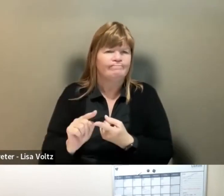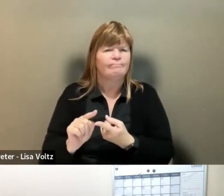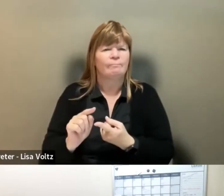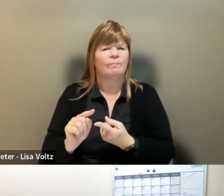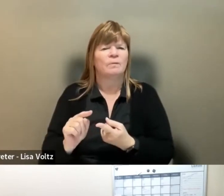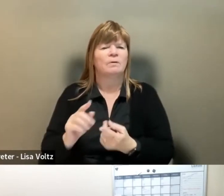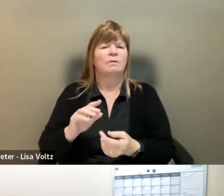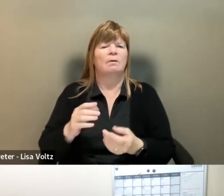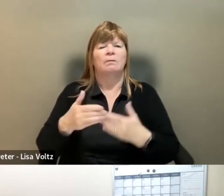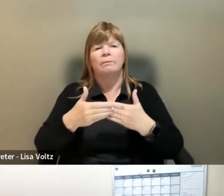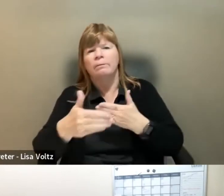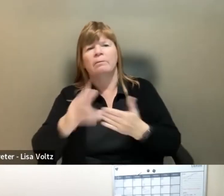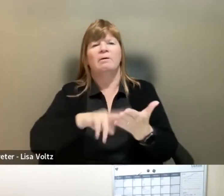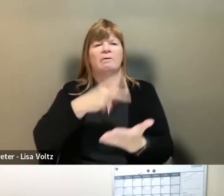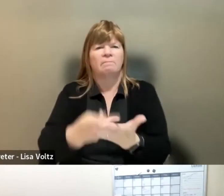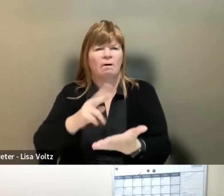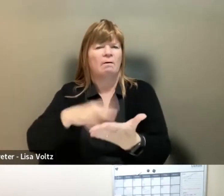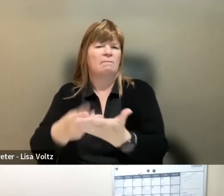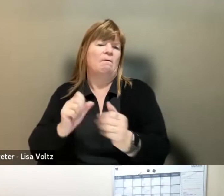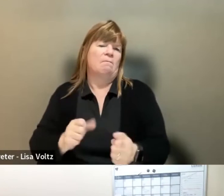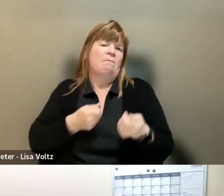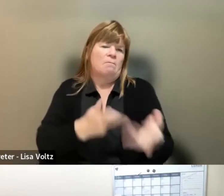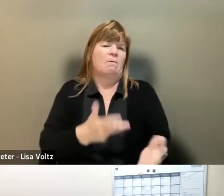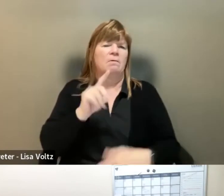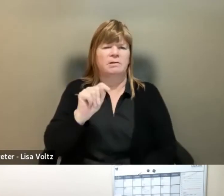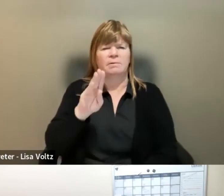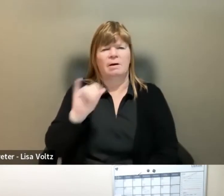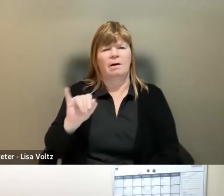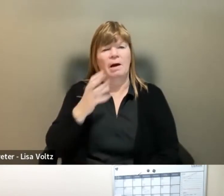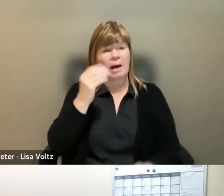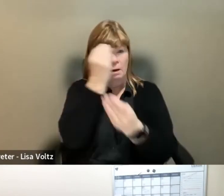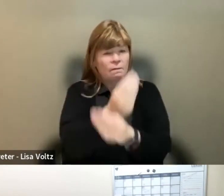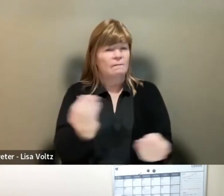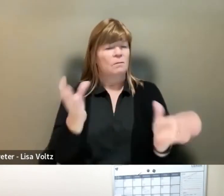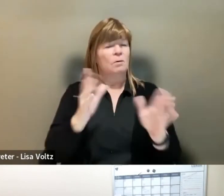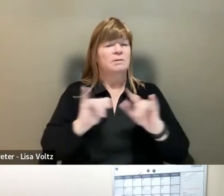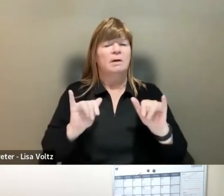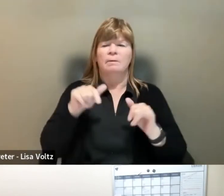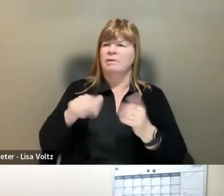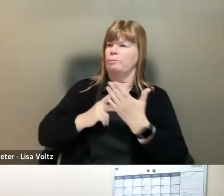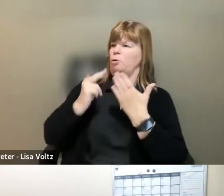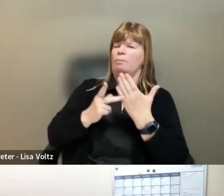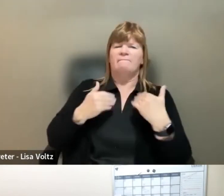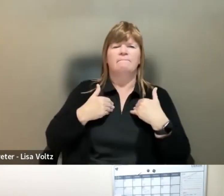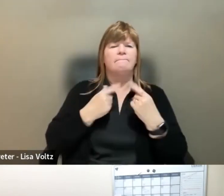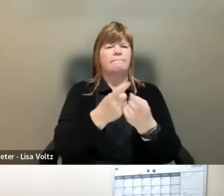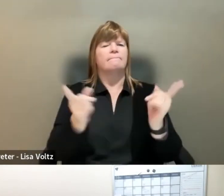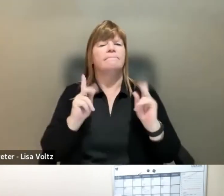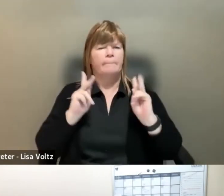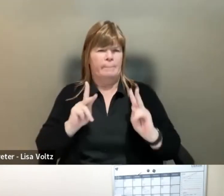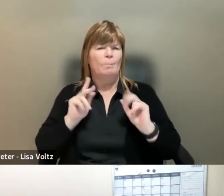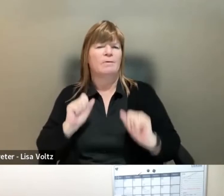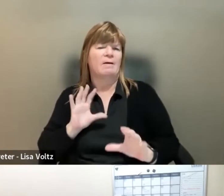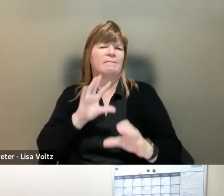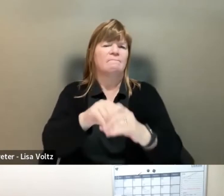from occurring that could cause a TBI, and to inform you of these programs that individuals can participate